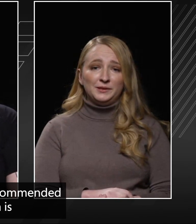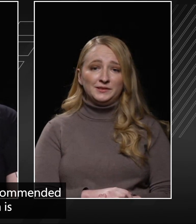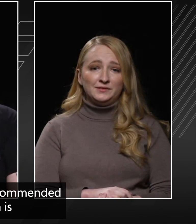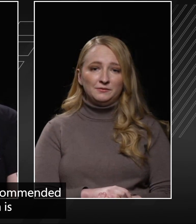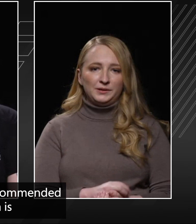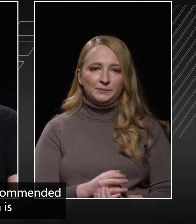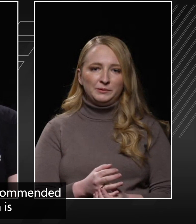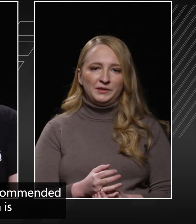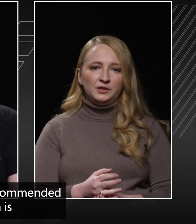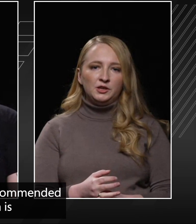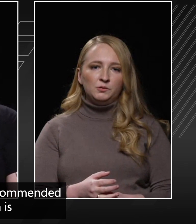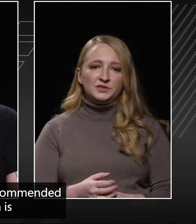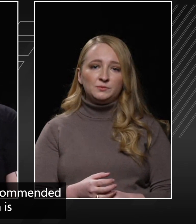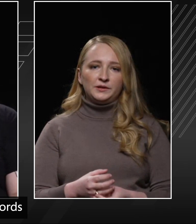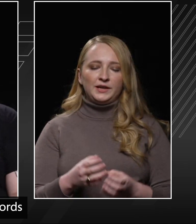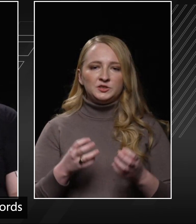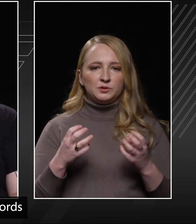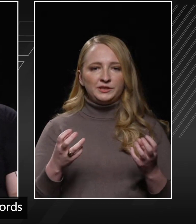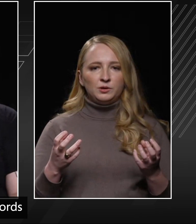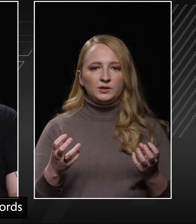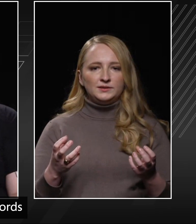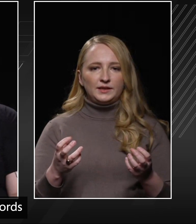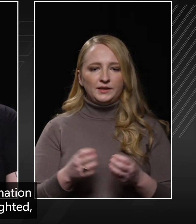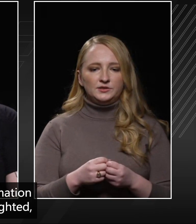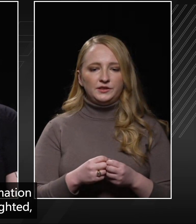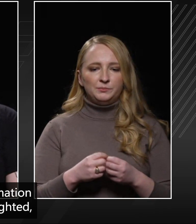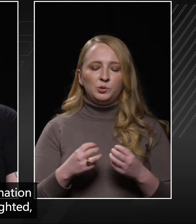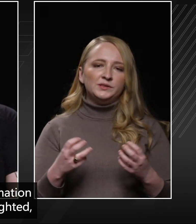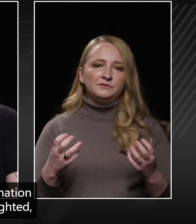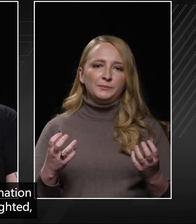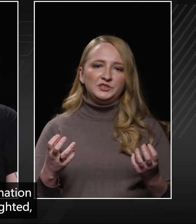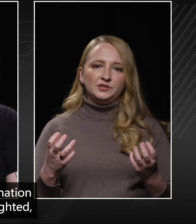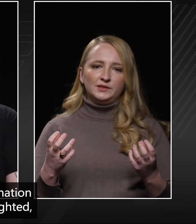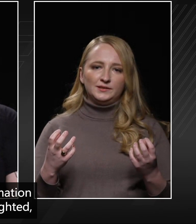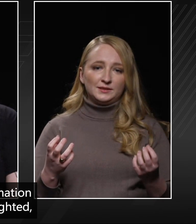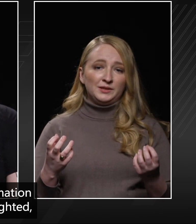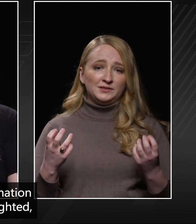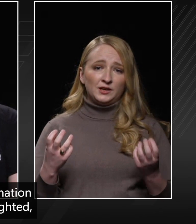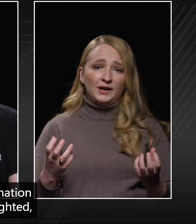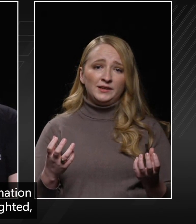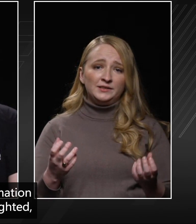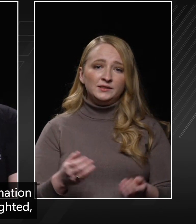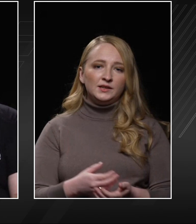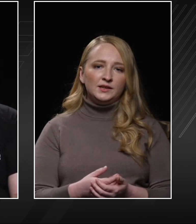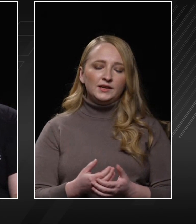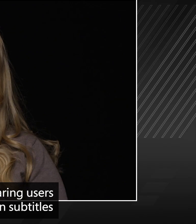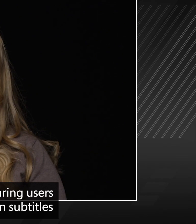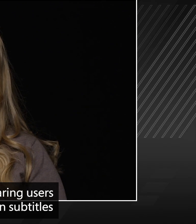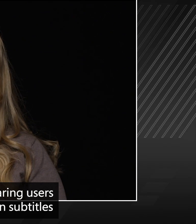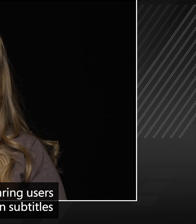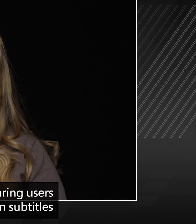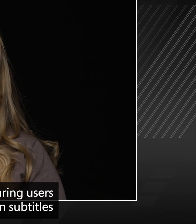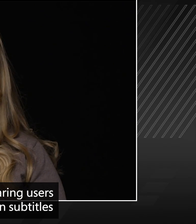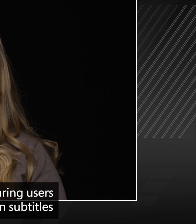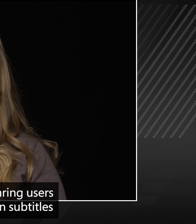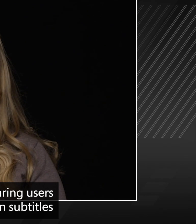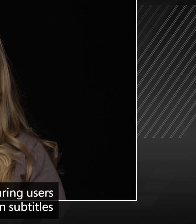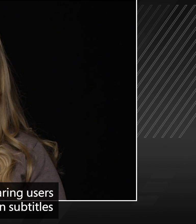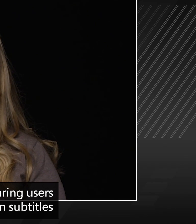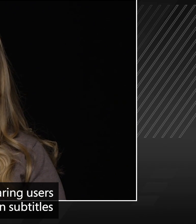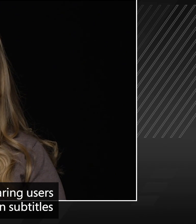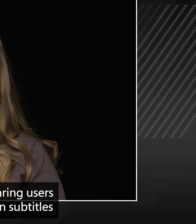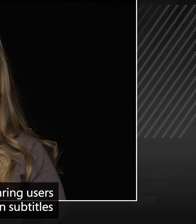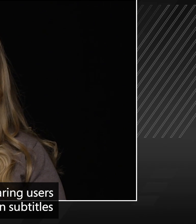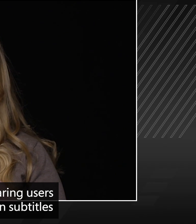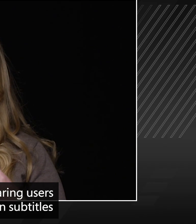also recommended we implement, which is where the actual keywords and the important information in the subtitles are highlighted. And that will help hard of hearing